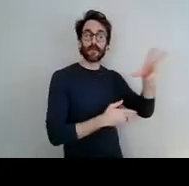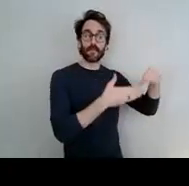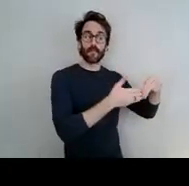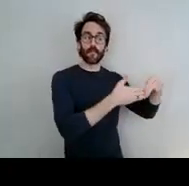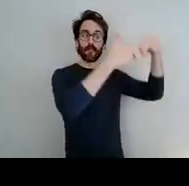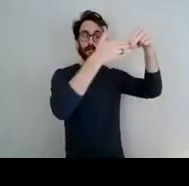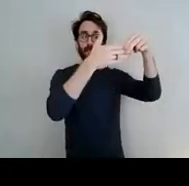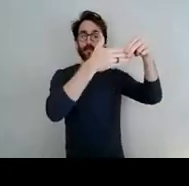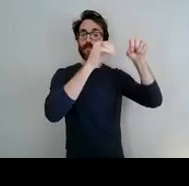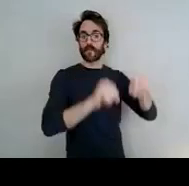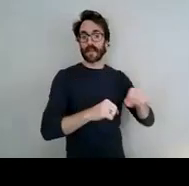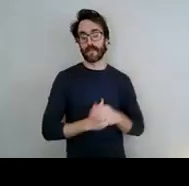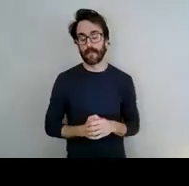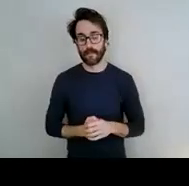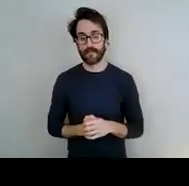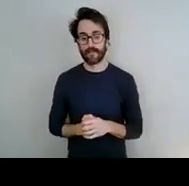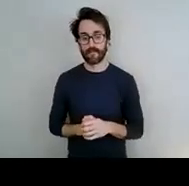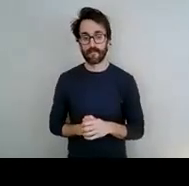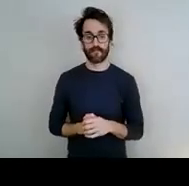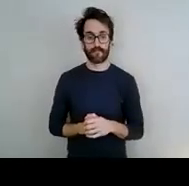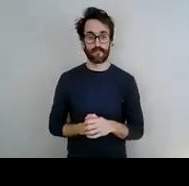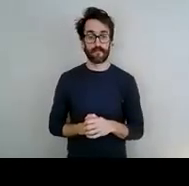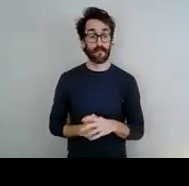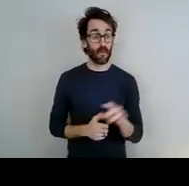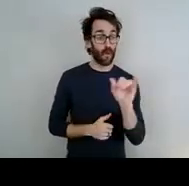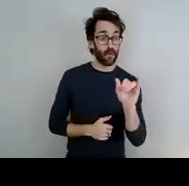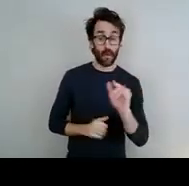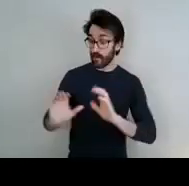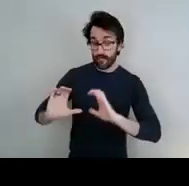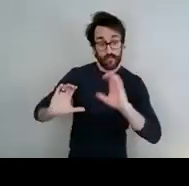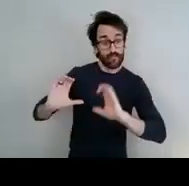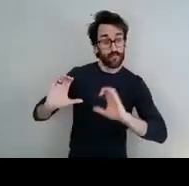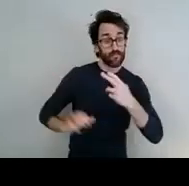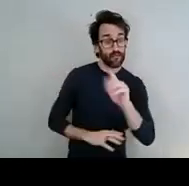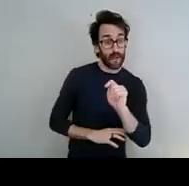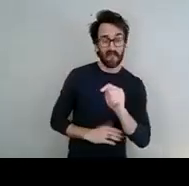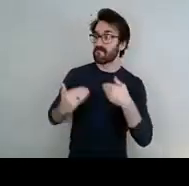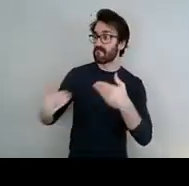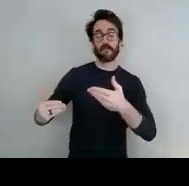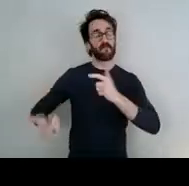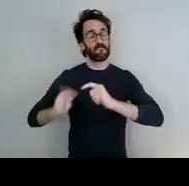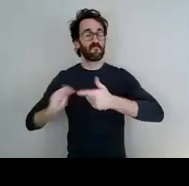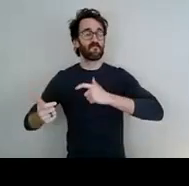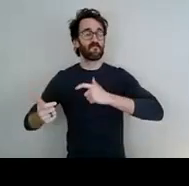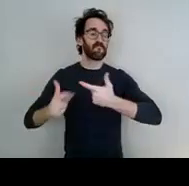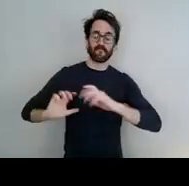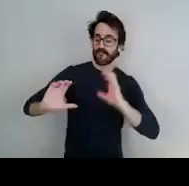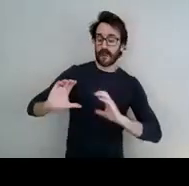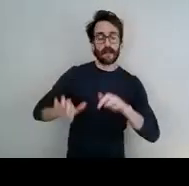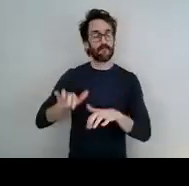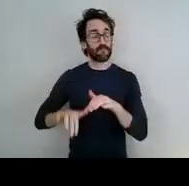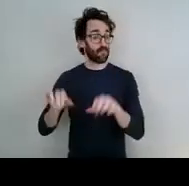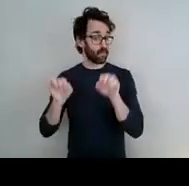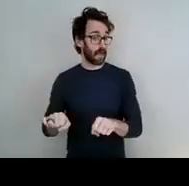So you can also post information or chat with people in the chat box. We encourage you to do that. If you have a